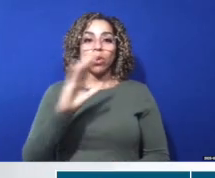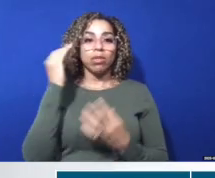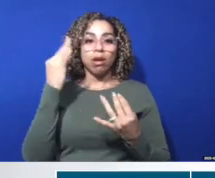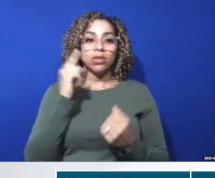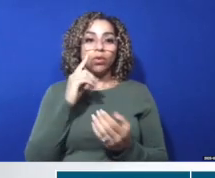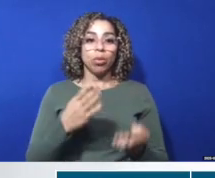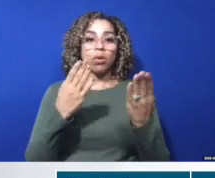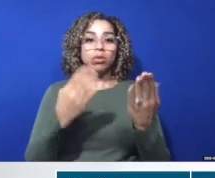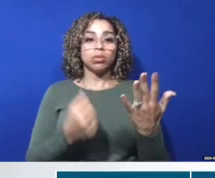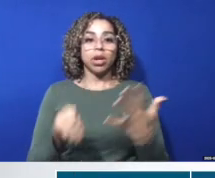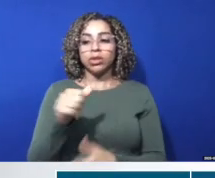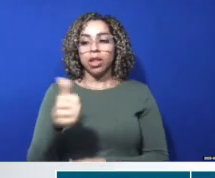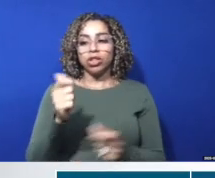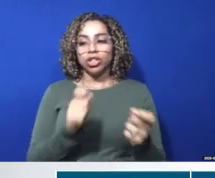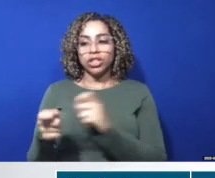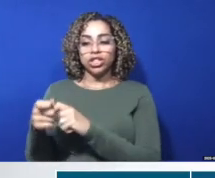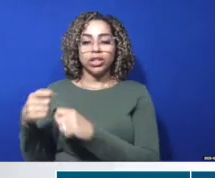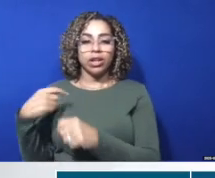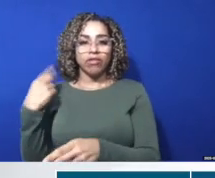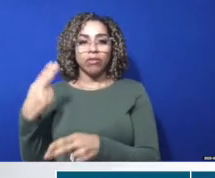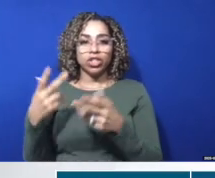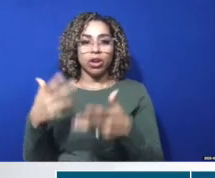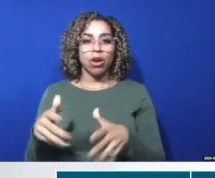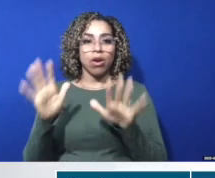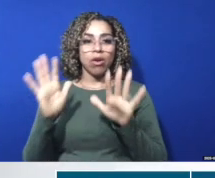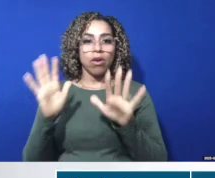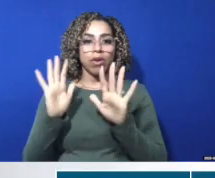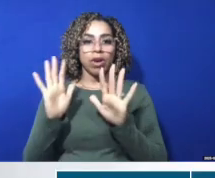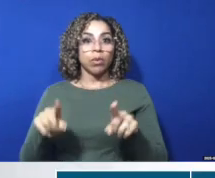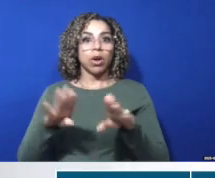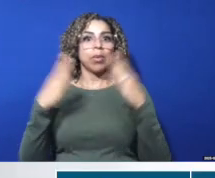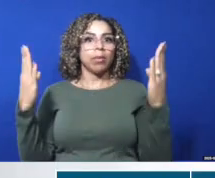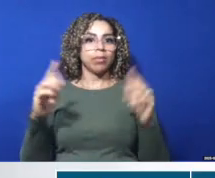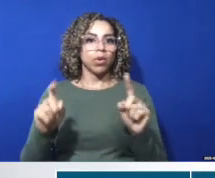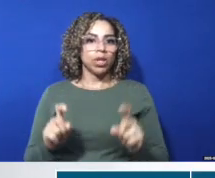changes I've mentioned when we get to the questions section. Next slide.